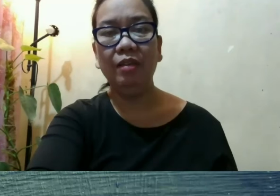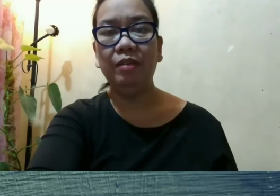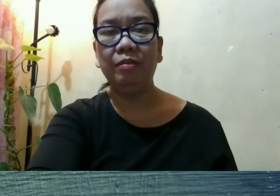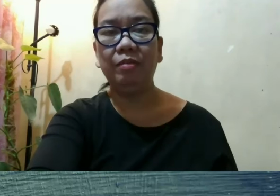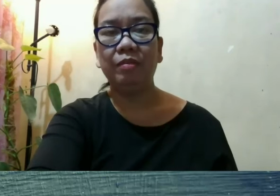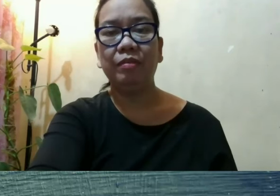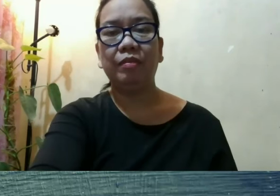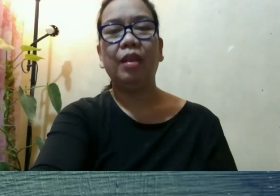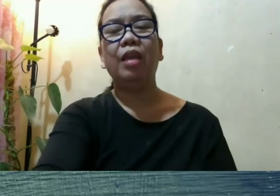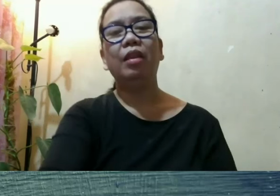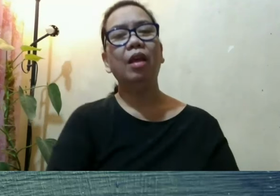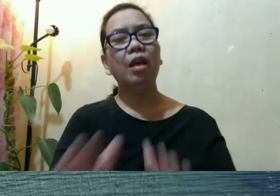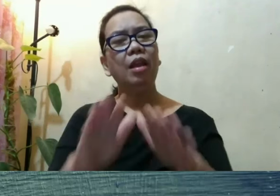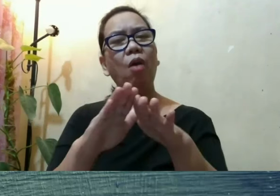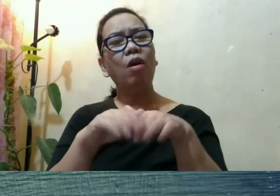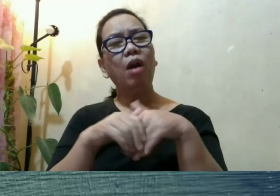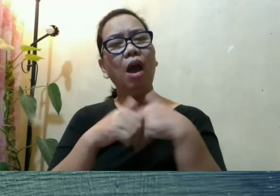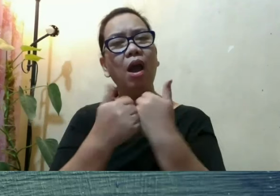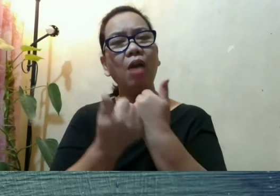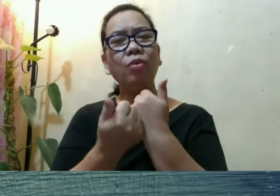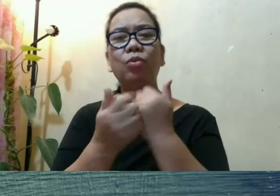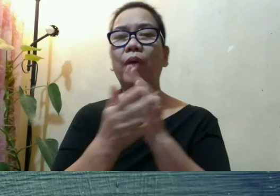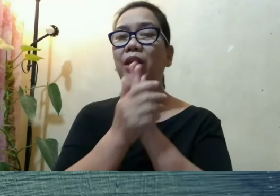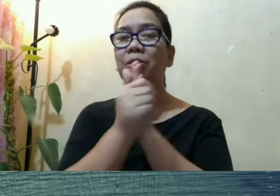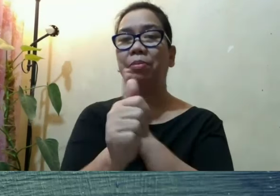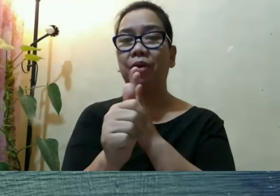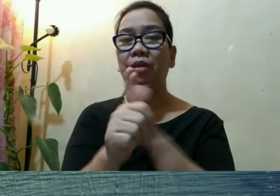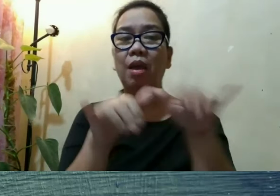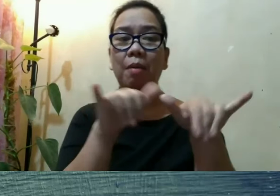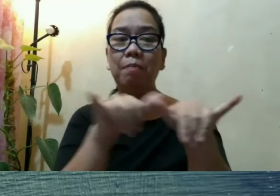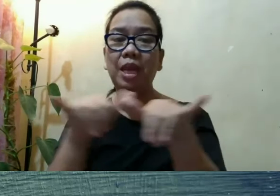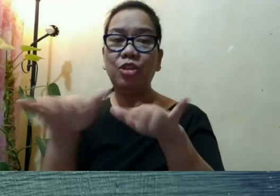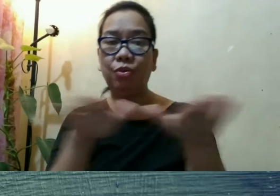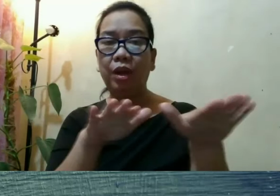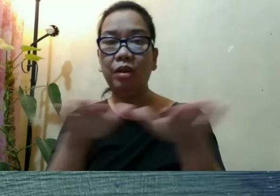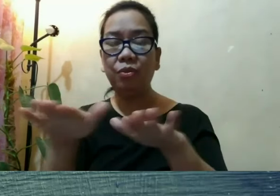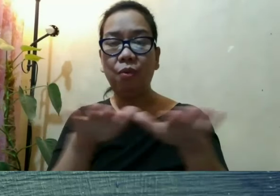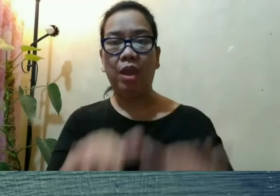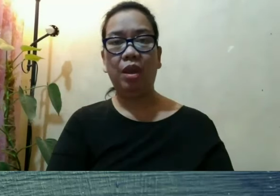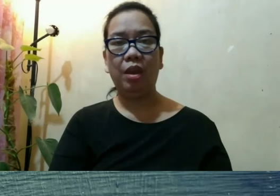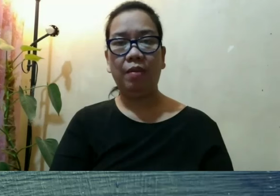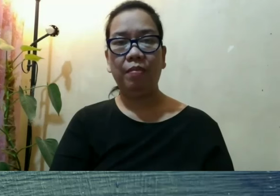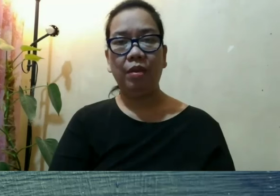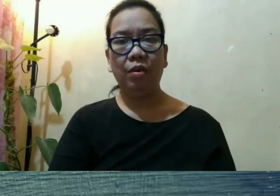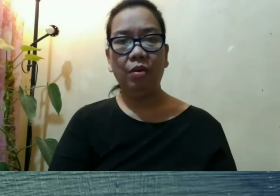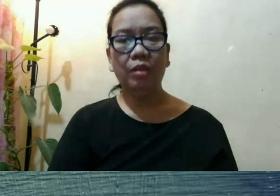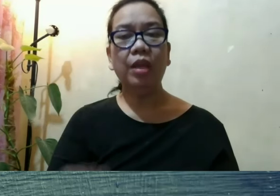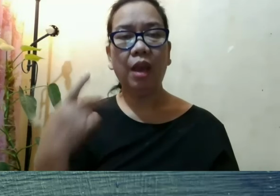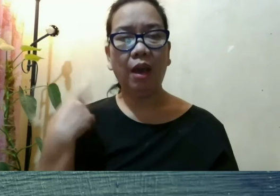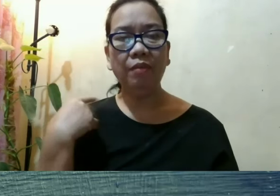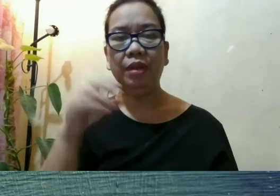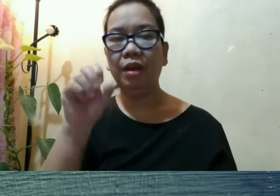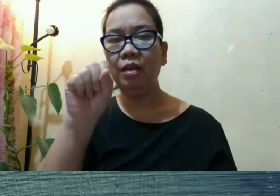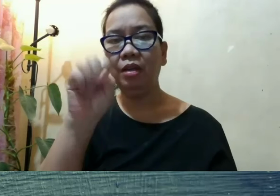Okay. And now, how do experts measure earthquake?